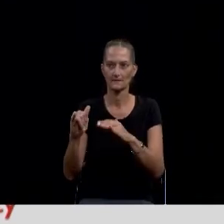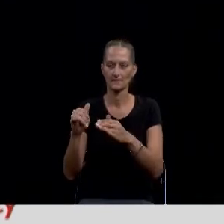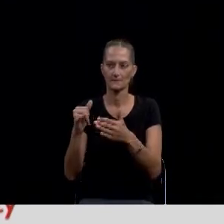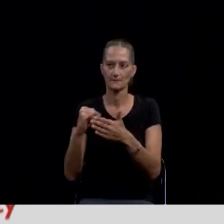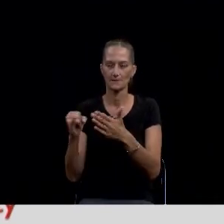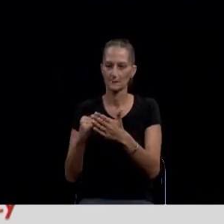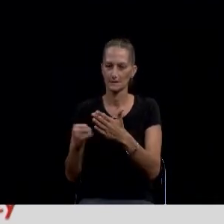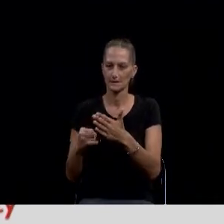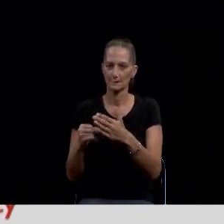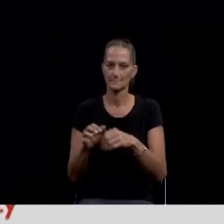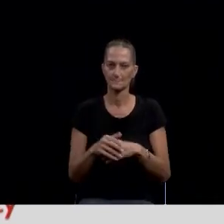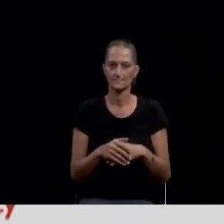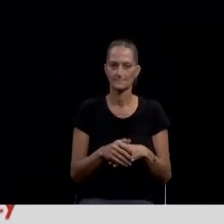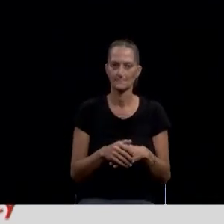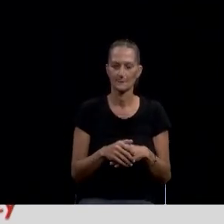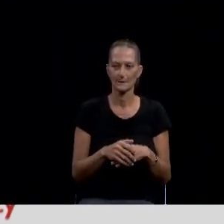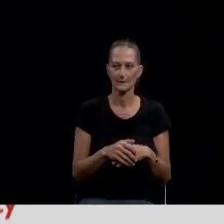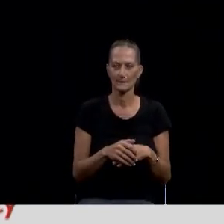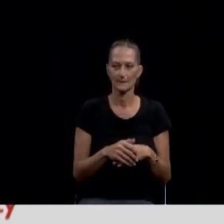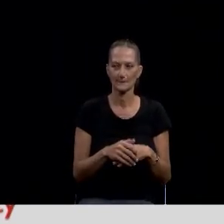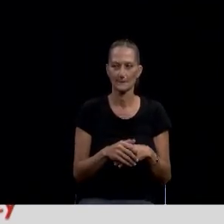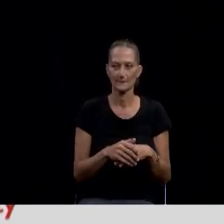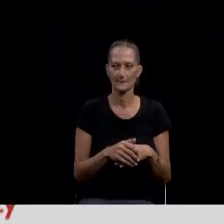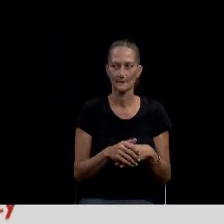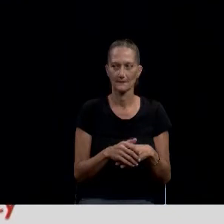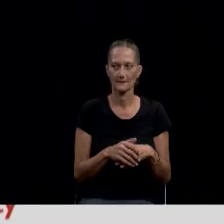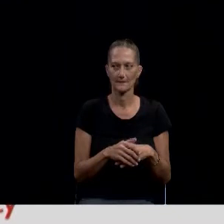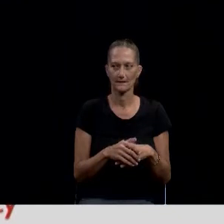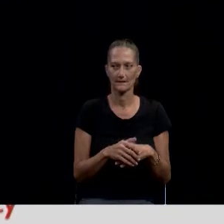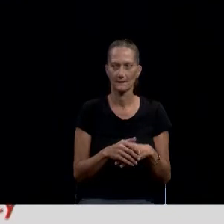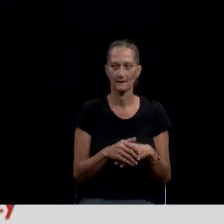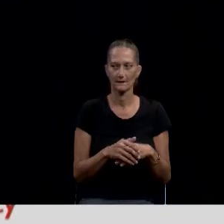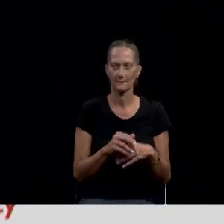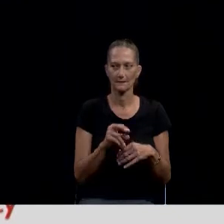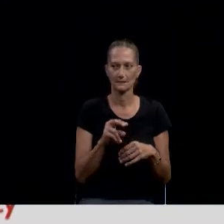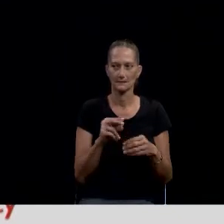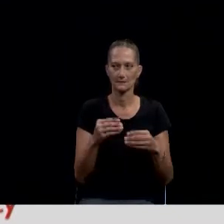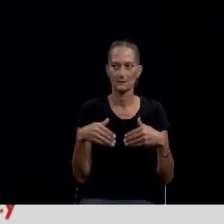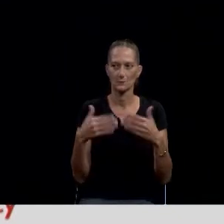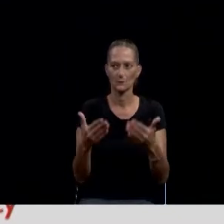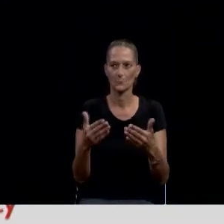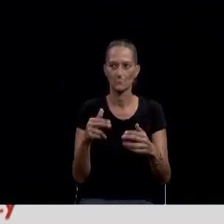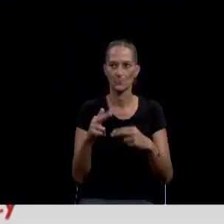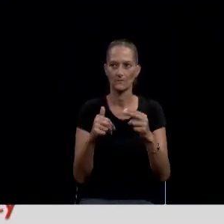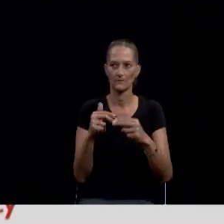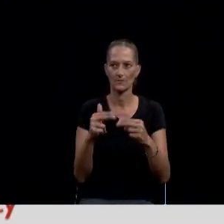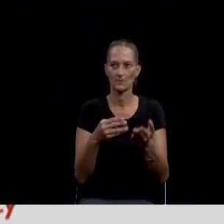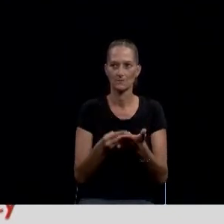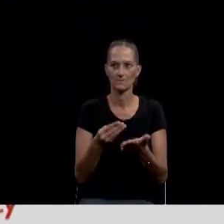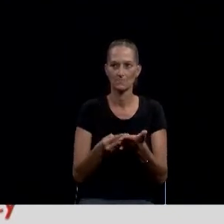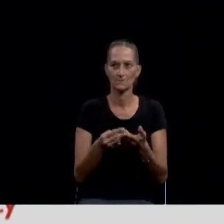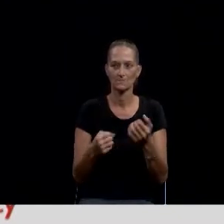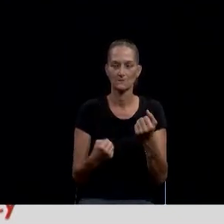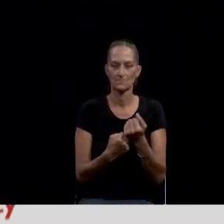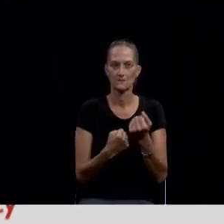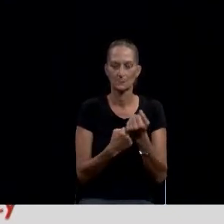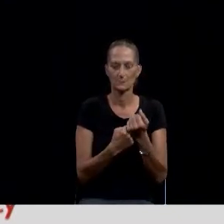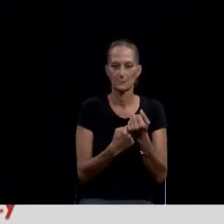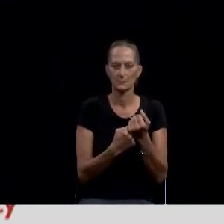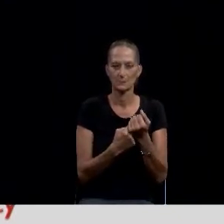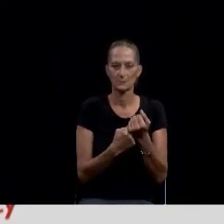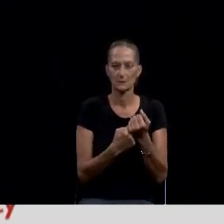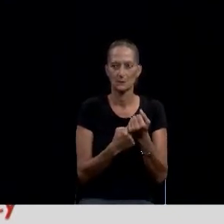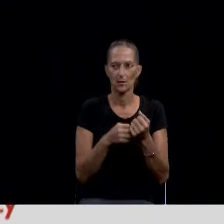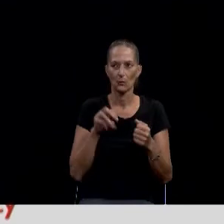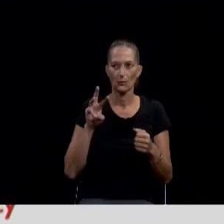provided construction funding. Today, thanks to incredible work by Walker Partners, RBDR, Barsh Company, and